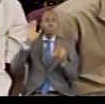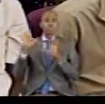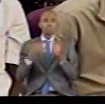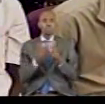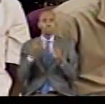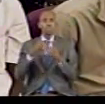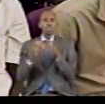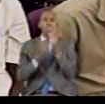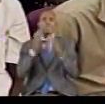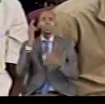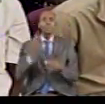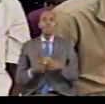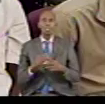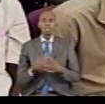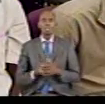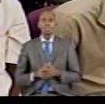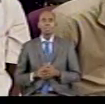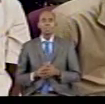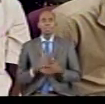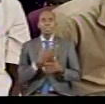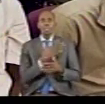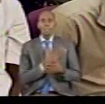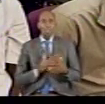will do it. And